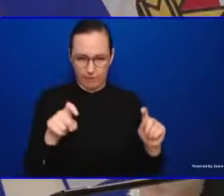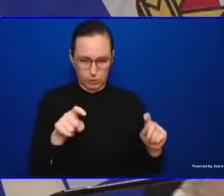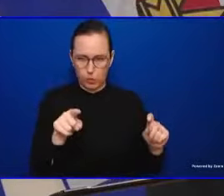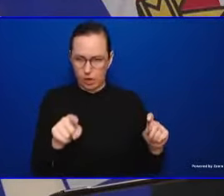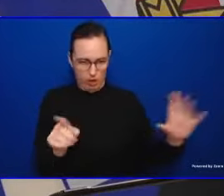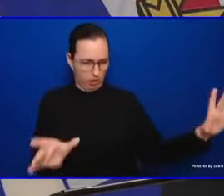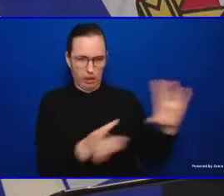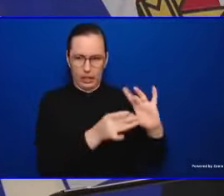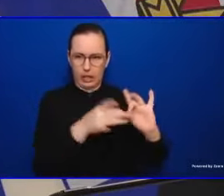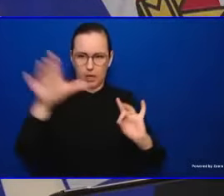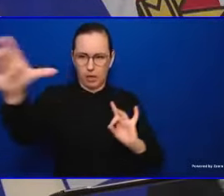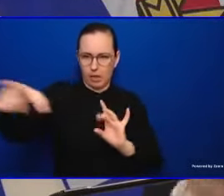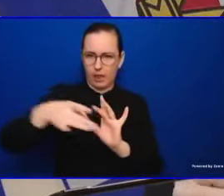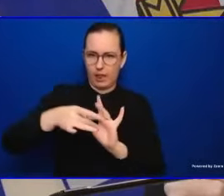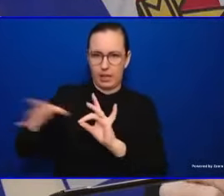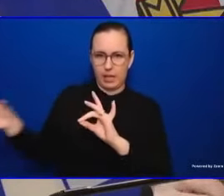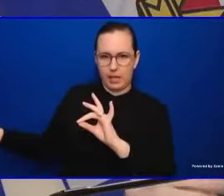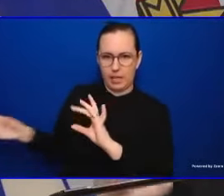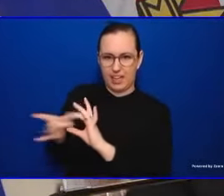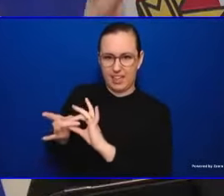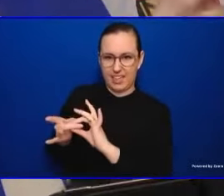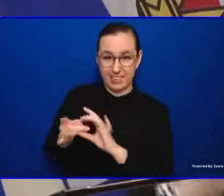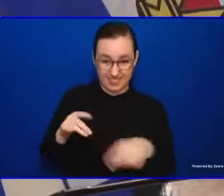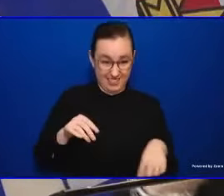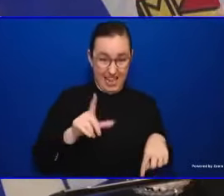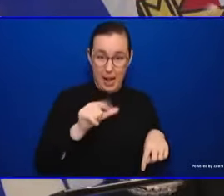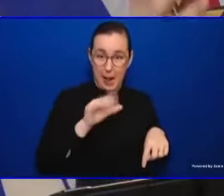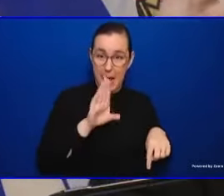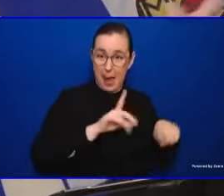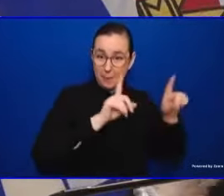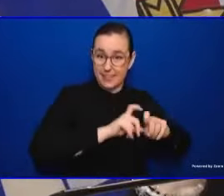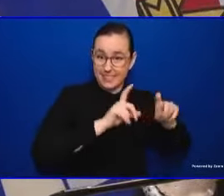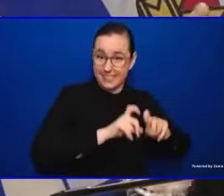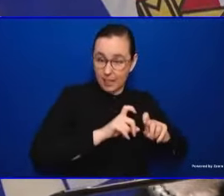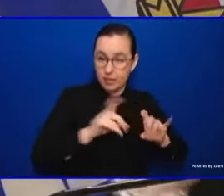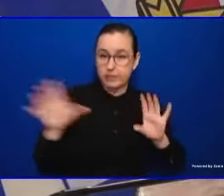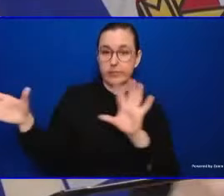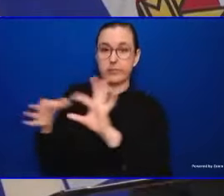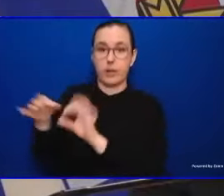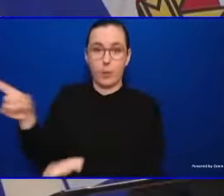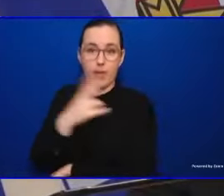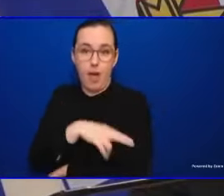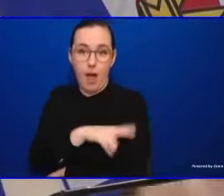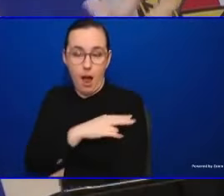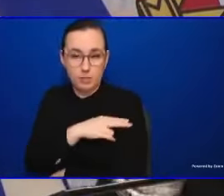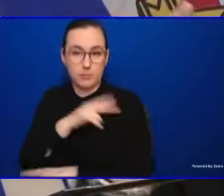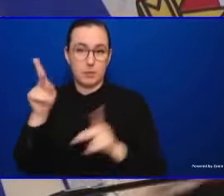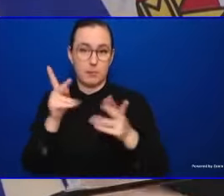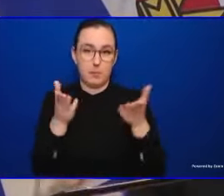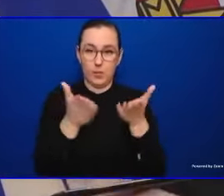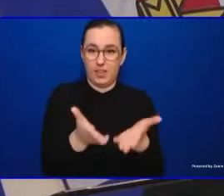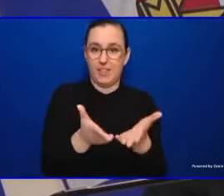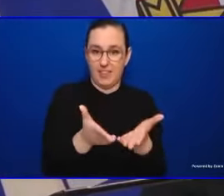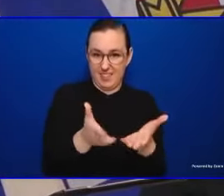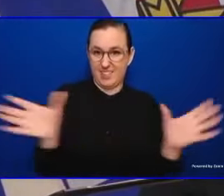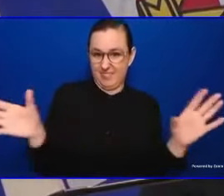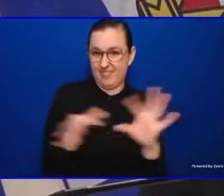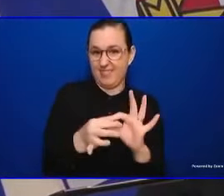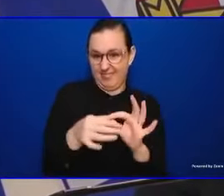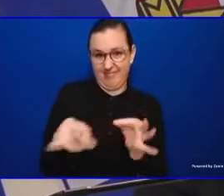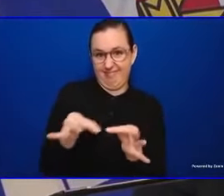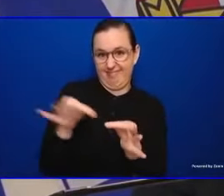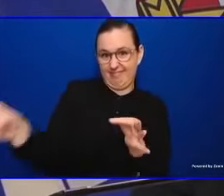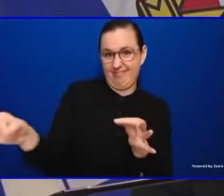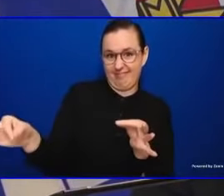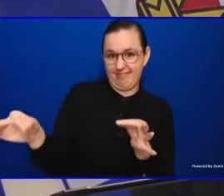to do that, and it takes a little bit of a delay. So what we're working on and what we've been presenting is a bit of a composite of both of